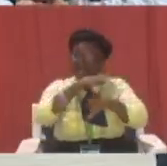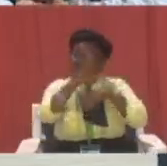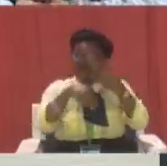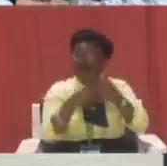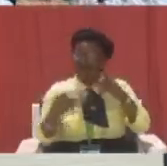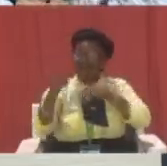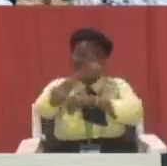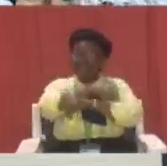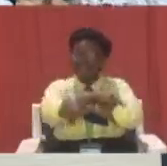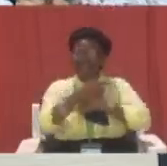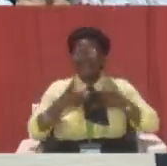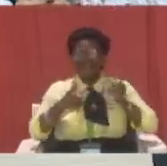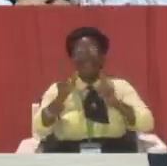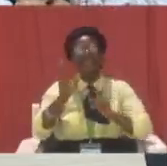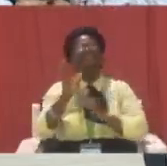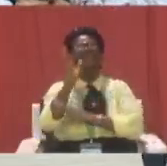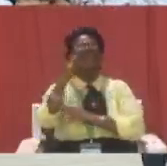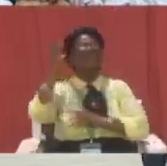of hallelujah.